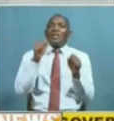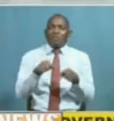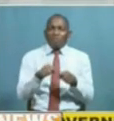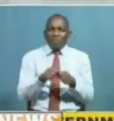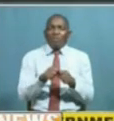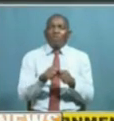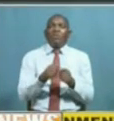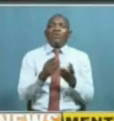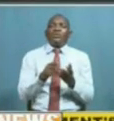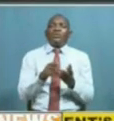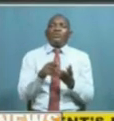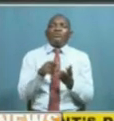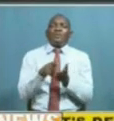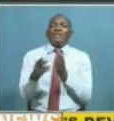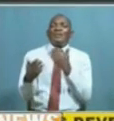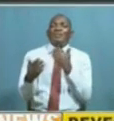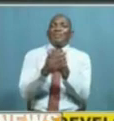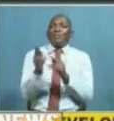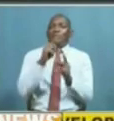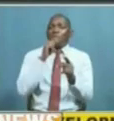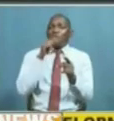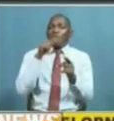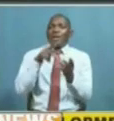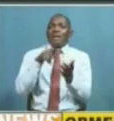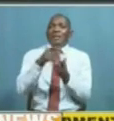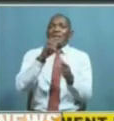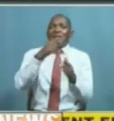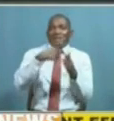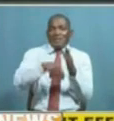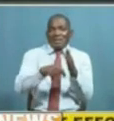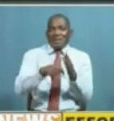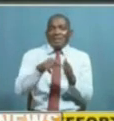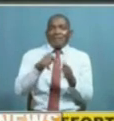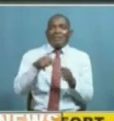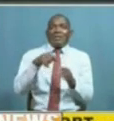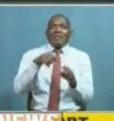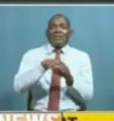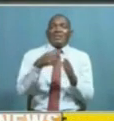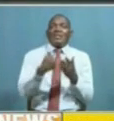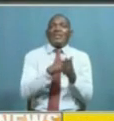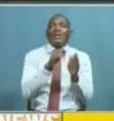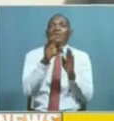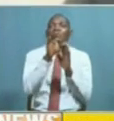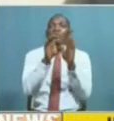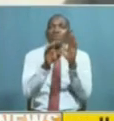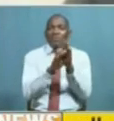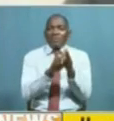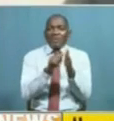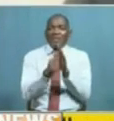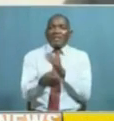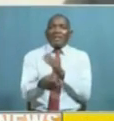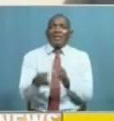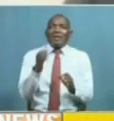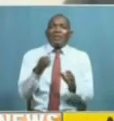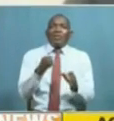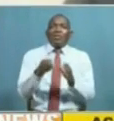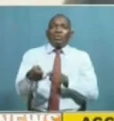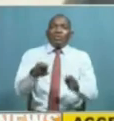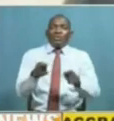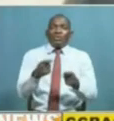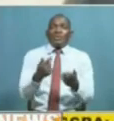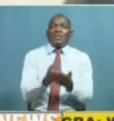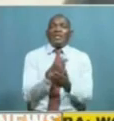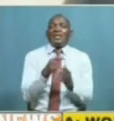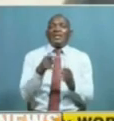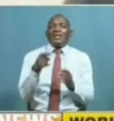the millions who have paid the E-levy, while the 1992 Constitution, which is the supreme law of the land, would have